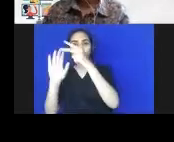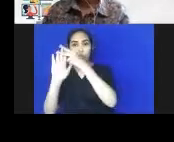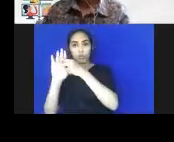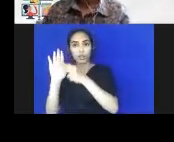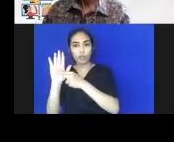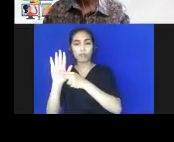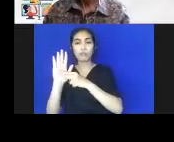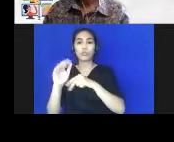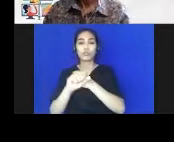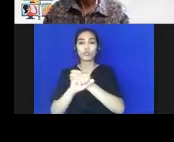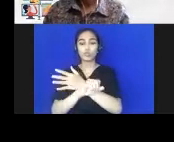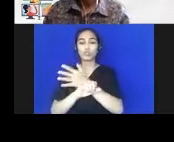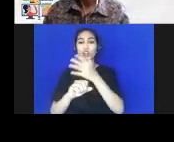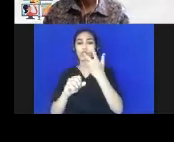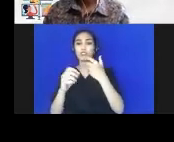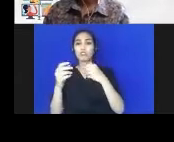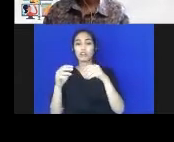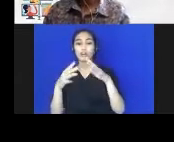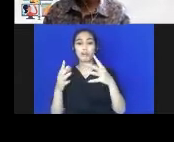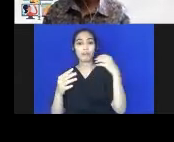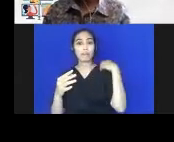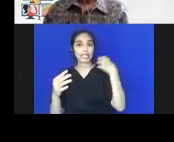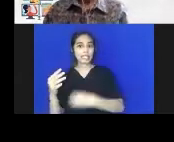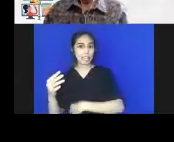sourced foods to people in need.